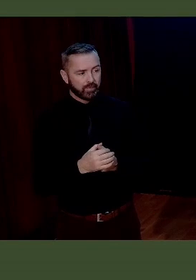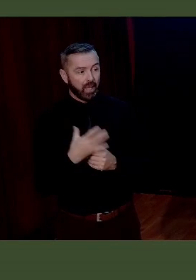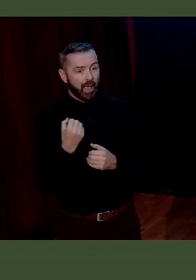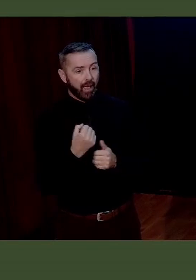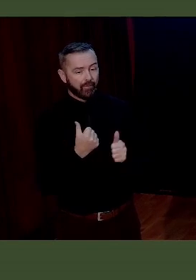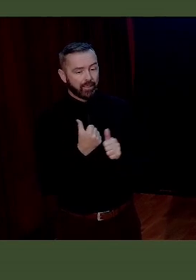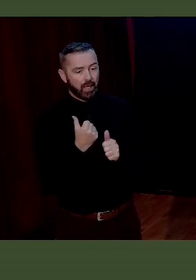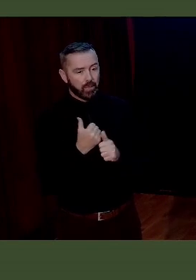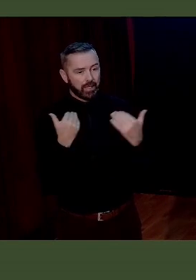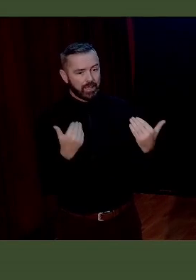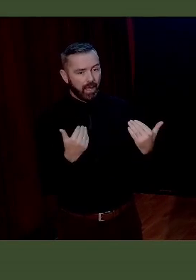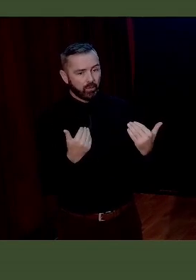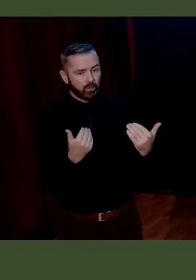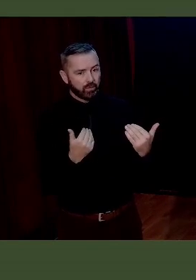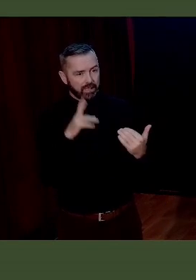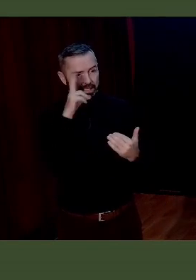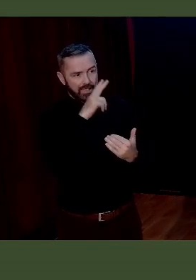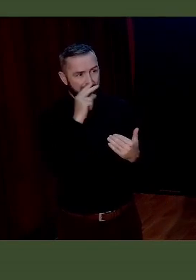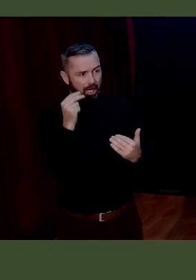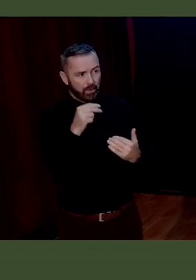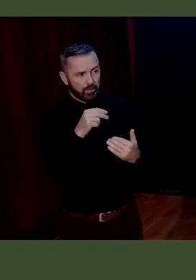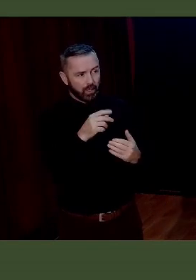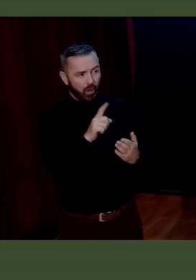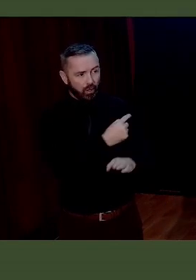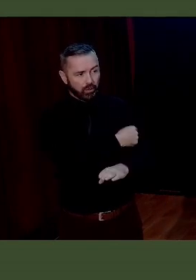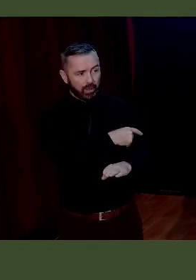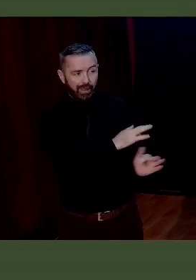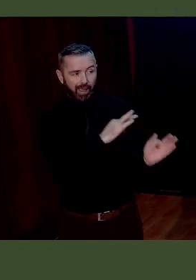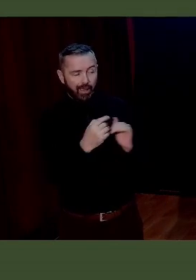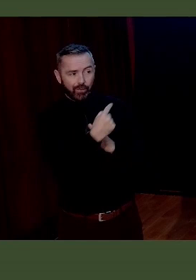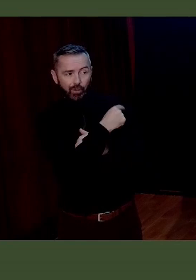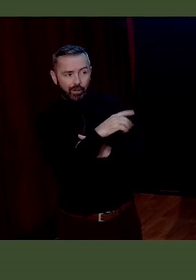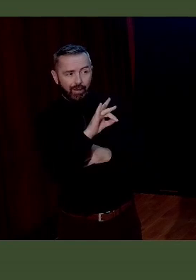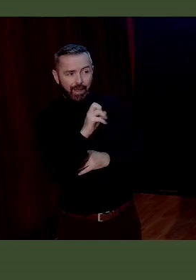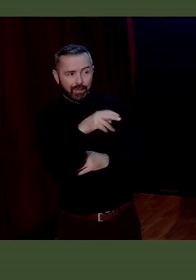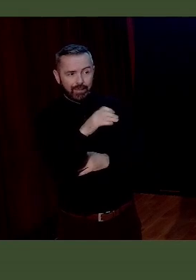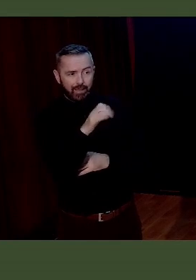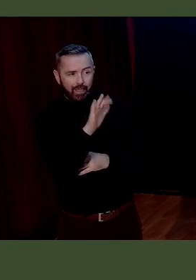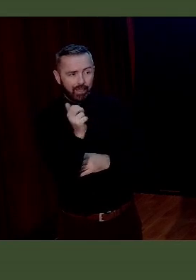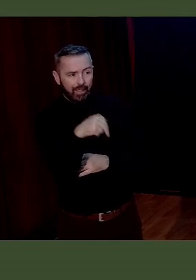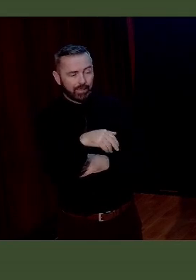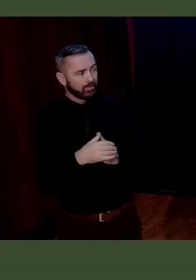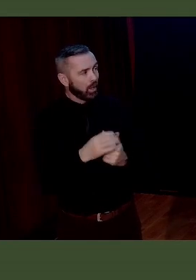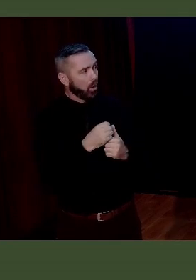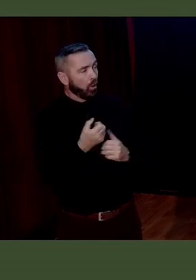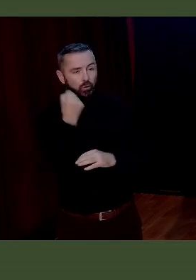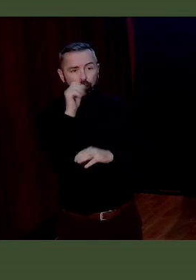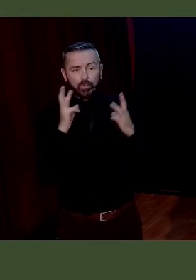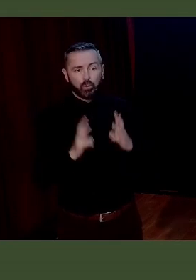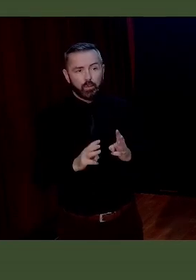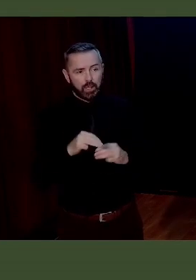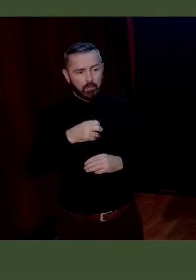There is a campaign now, of course, to call the new National Children's Hospital after Dr. Kathleen Lynn. Another revolutionary woman was Margaret